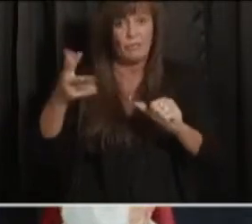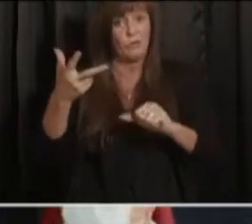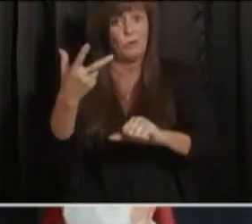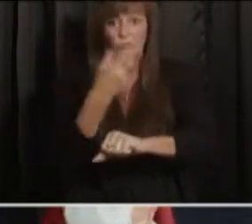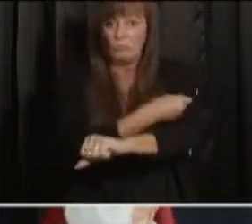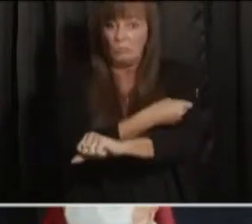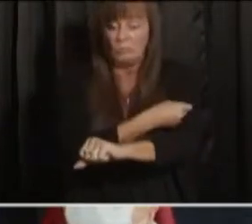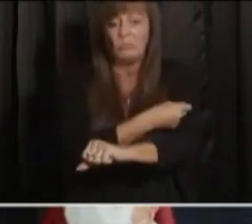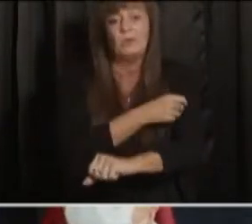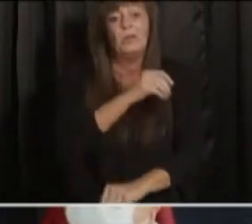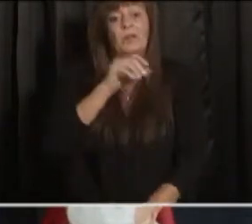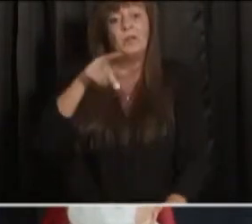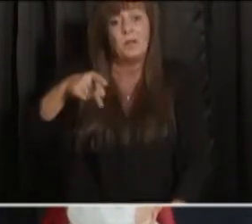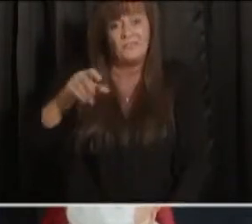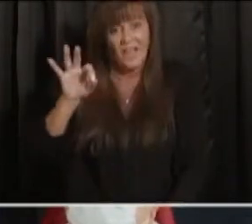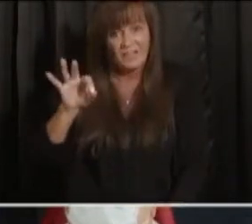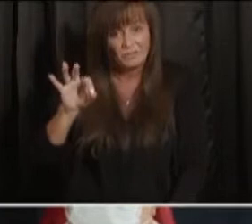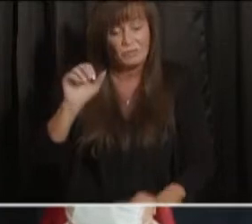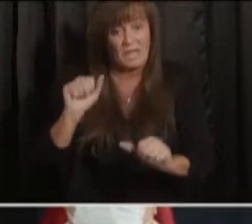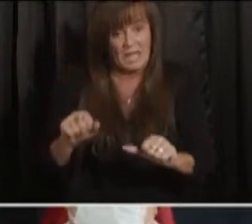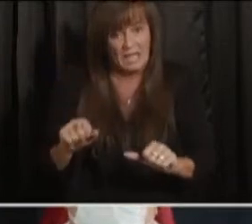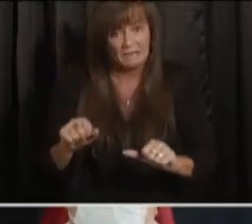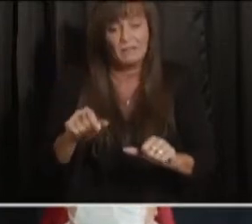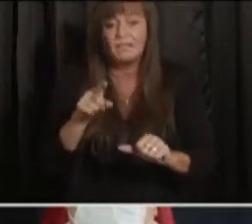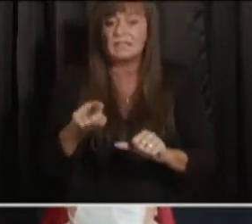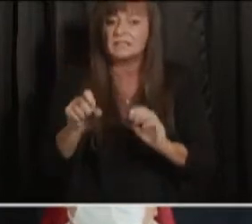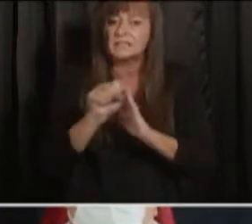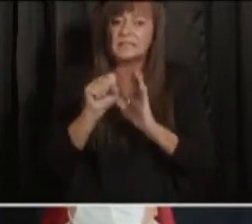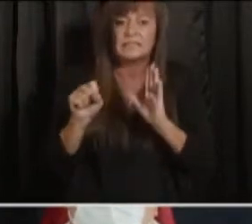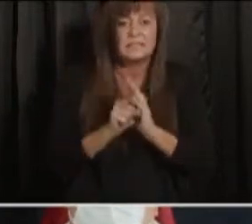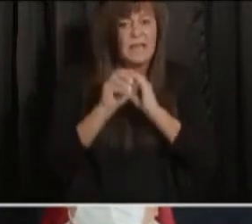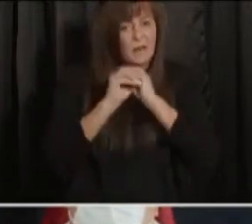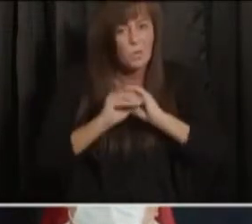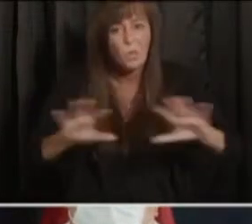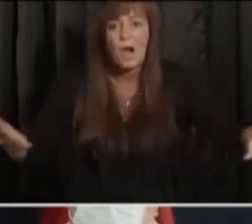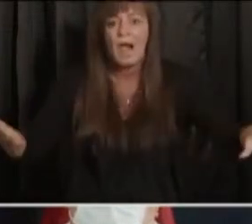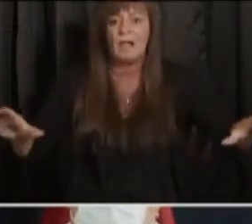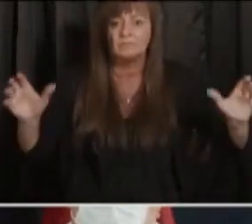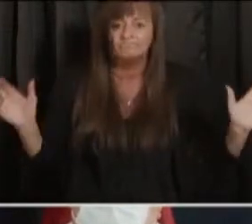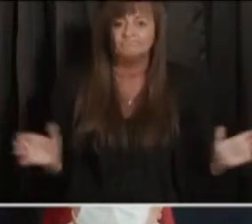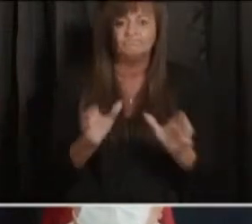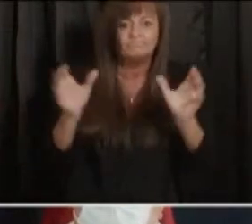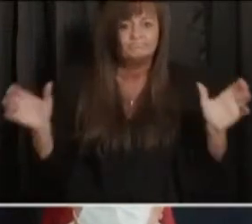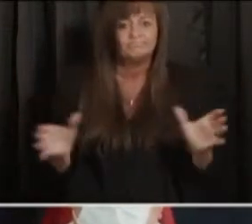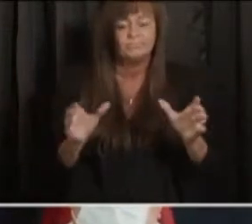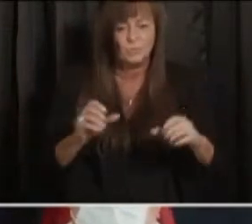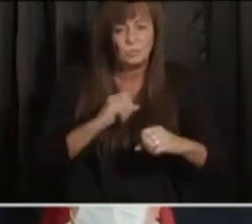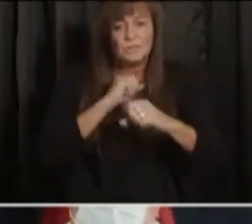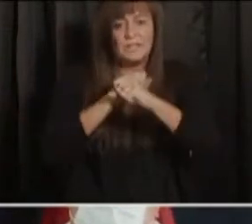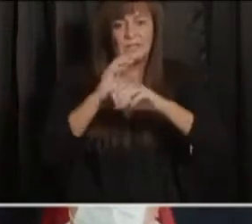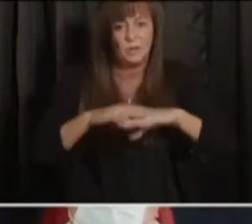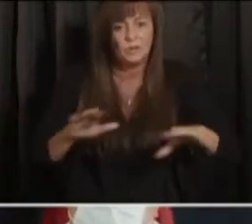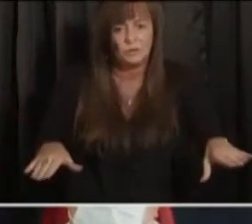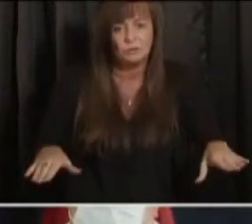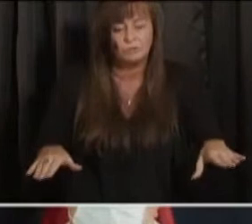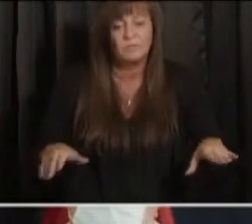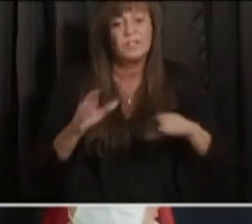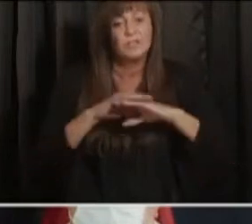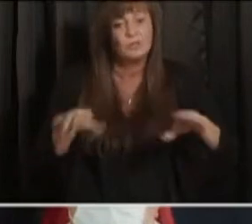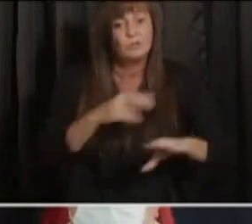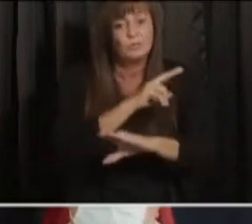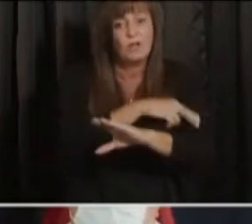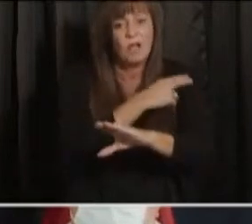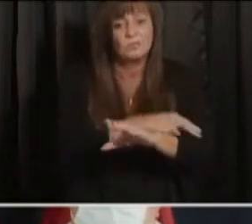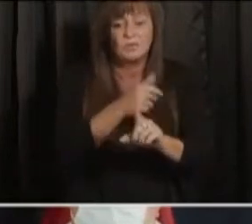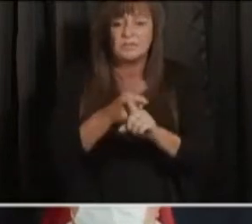a really immense statewide mobilization to get our kids protected. And one of those great partners is Children's Hospital in Colorado. Children's has been a